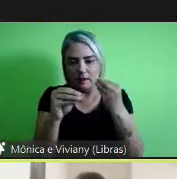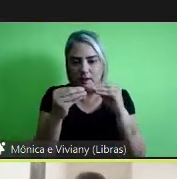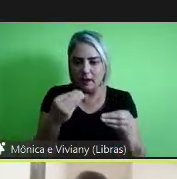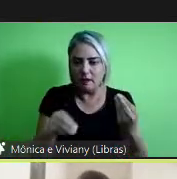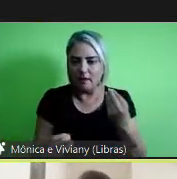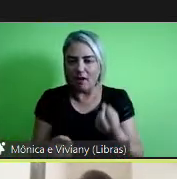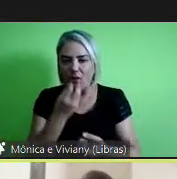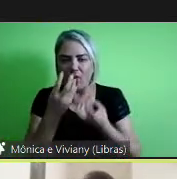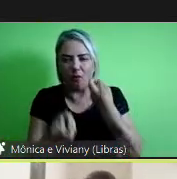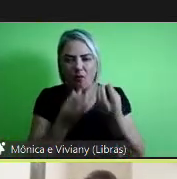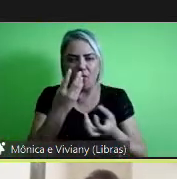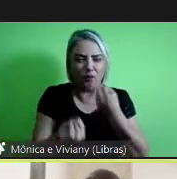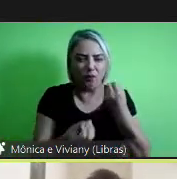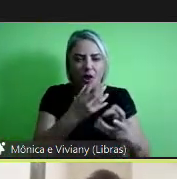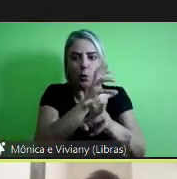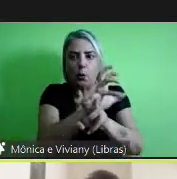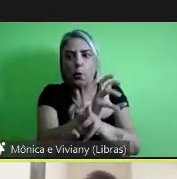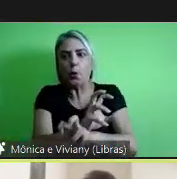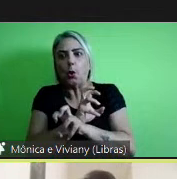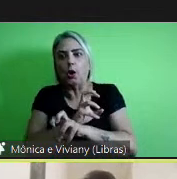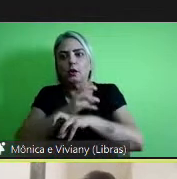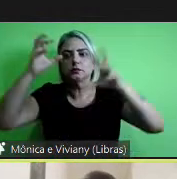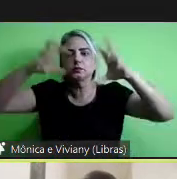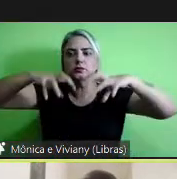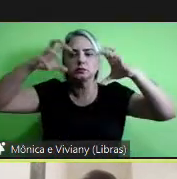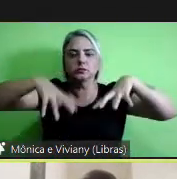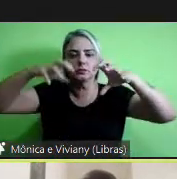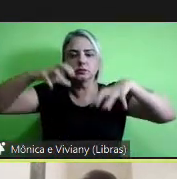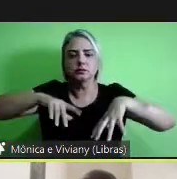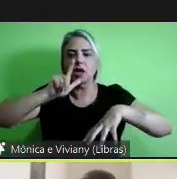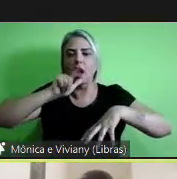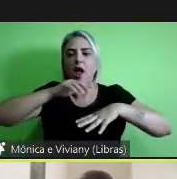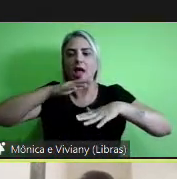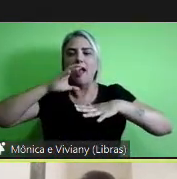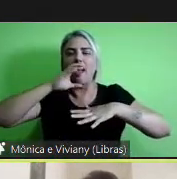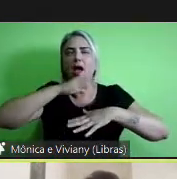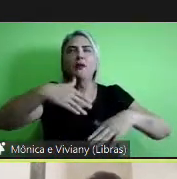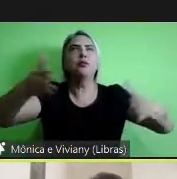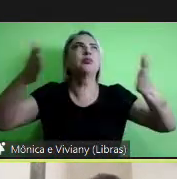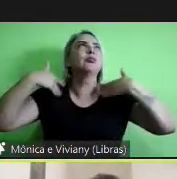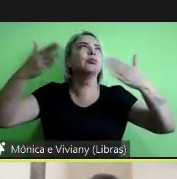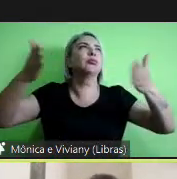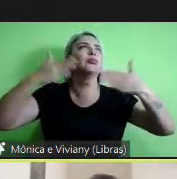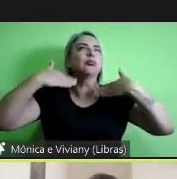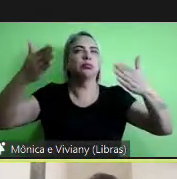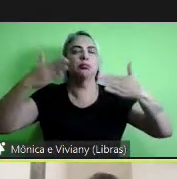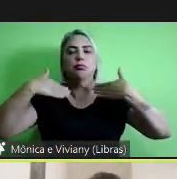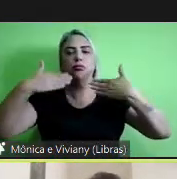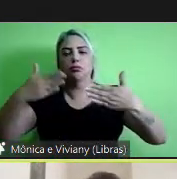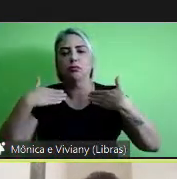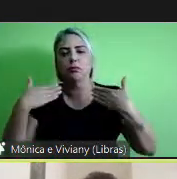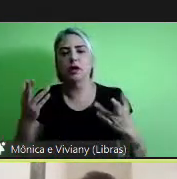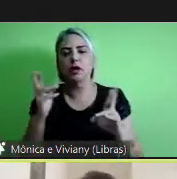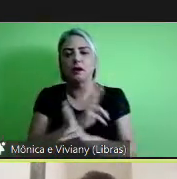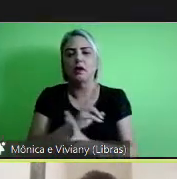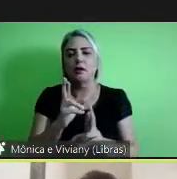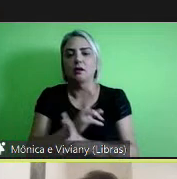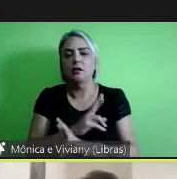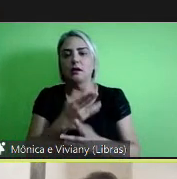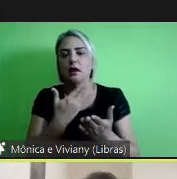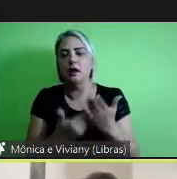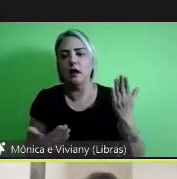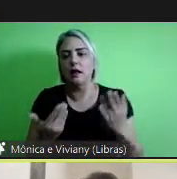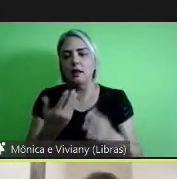it. So the situations cause fires, droughts, floods, and heat waves that are connected